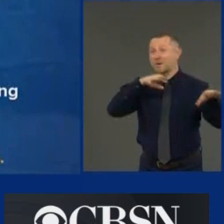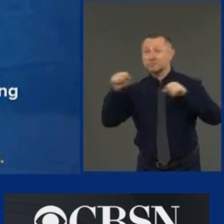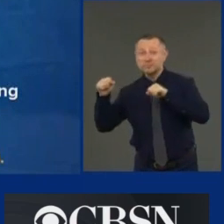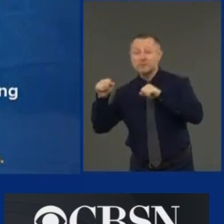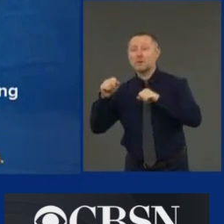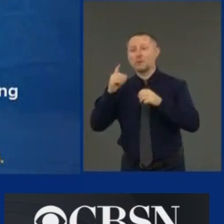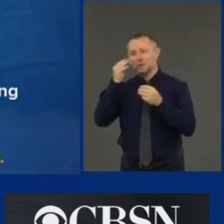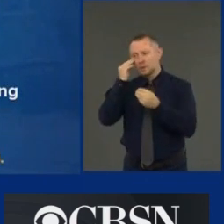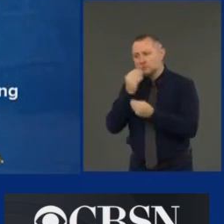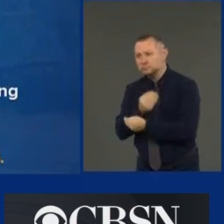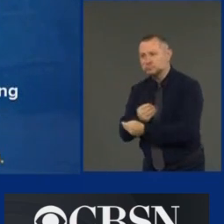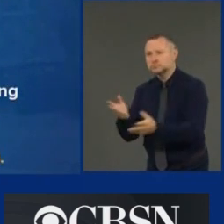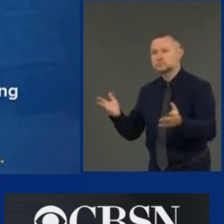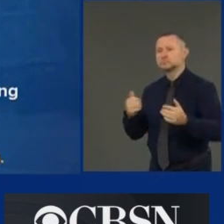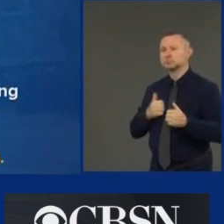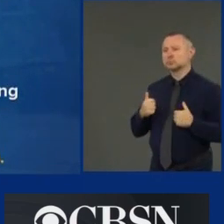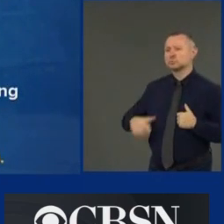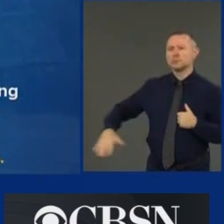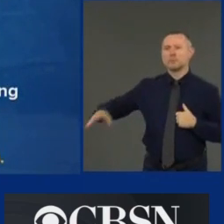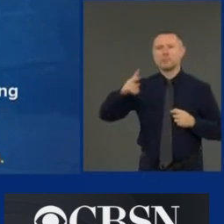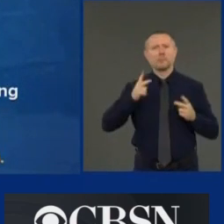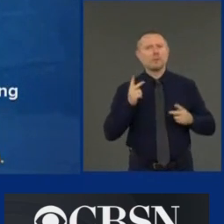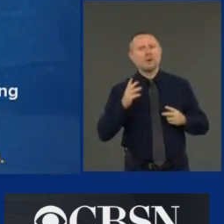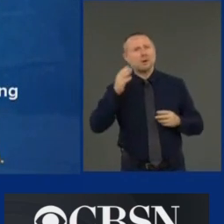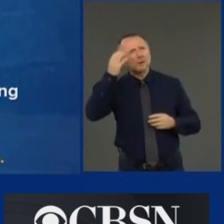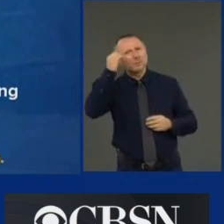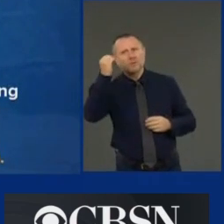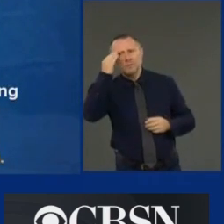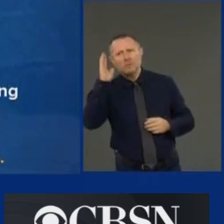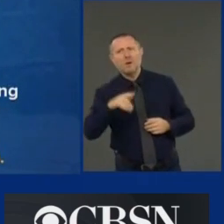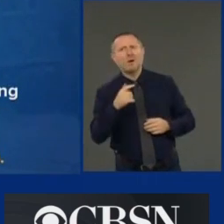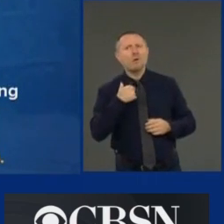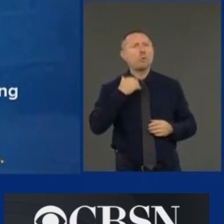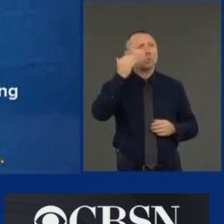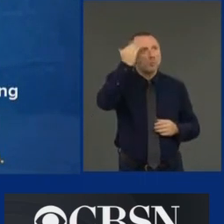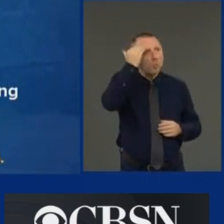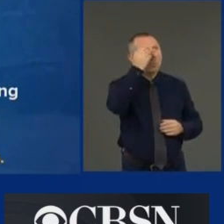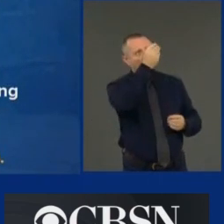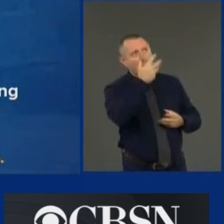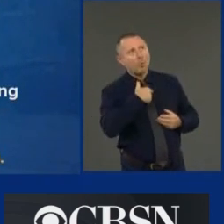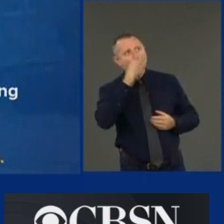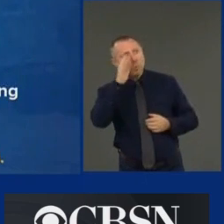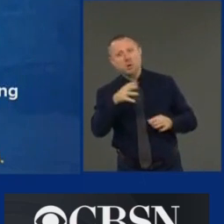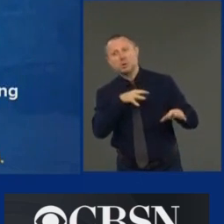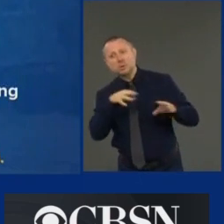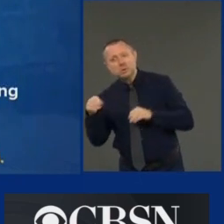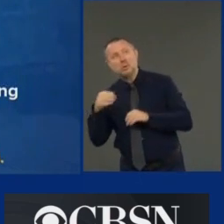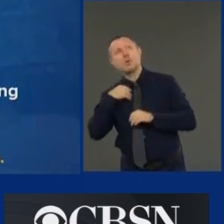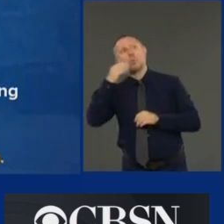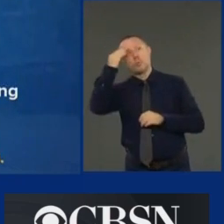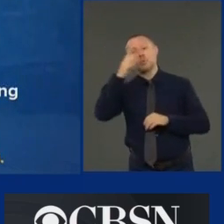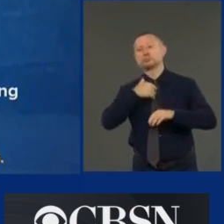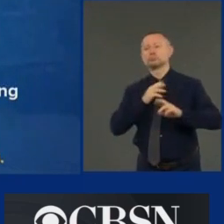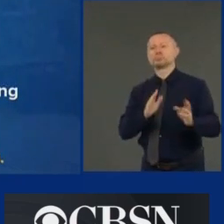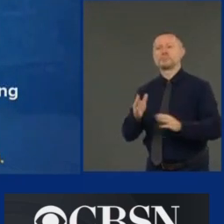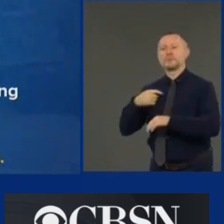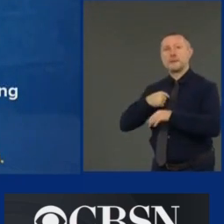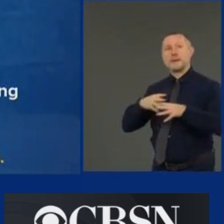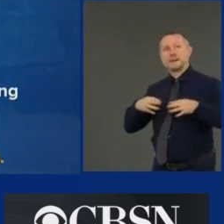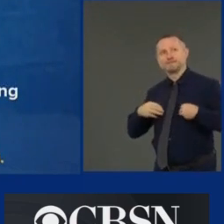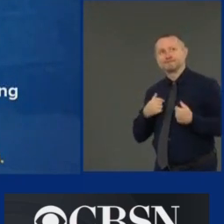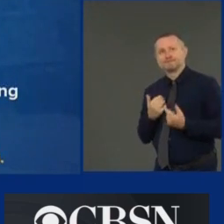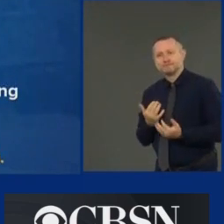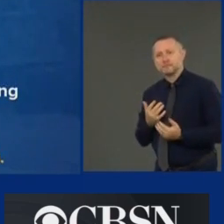People are reasonable. Yes, there was a storm, my power went out. I got it. I need to know when it